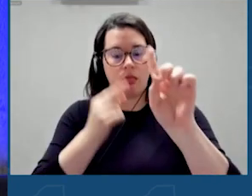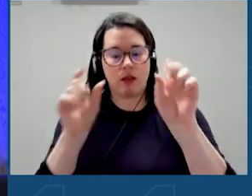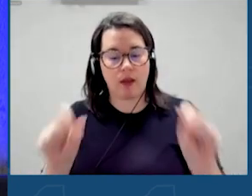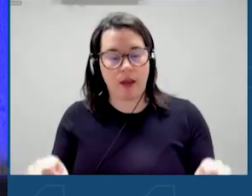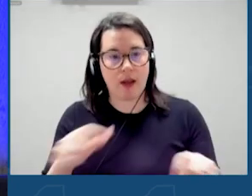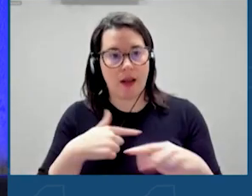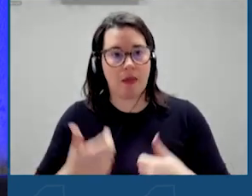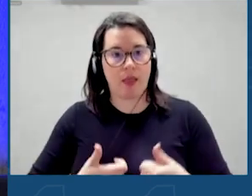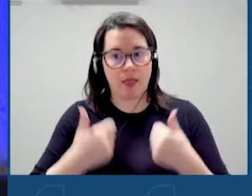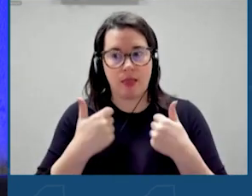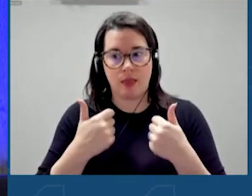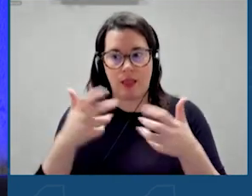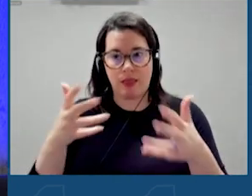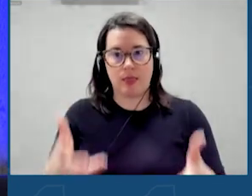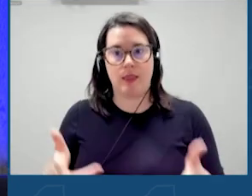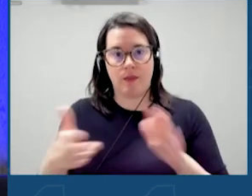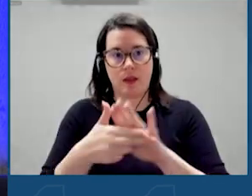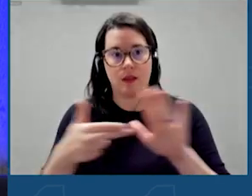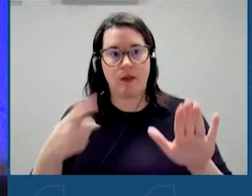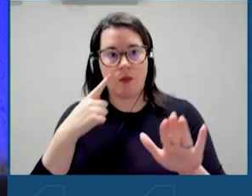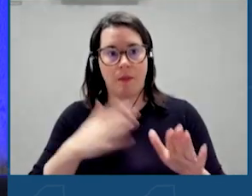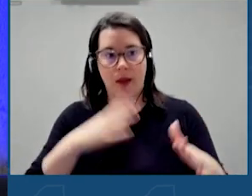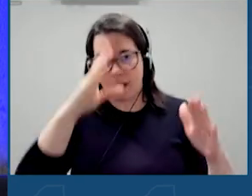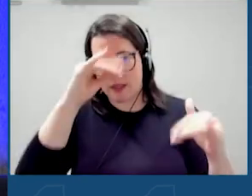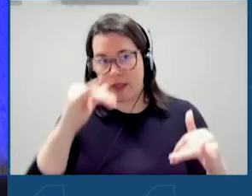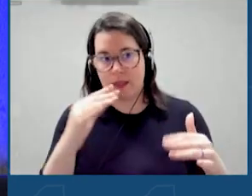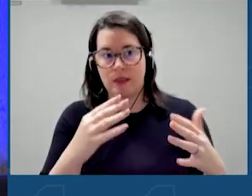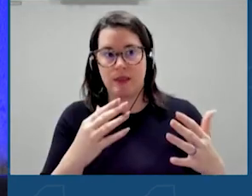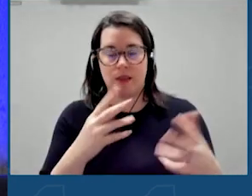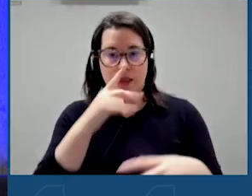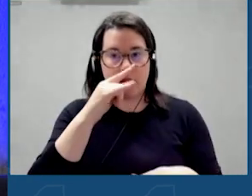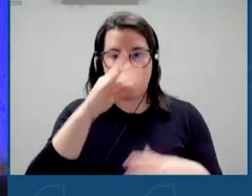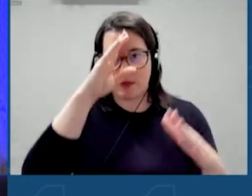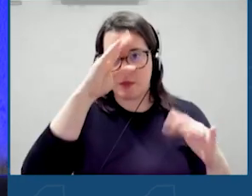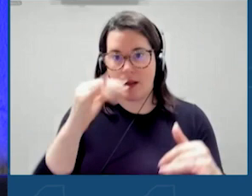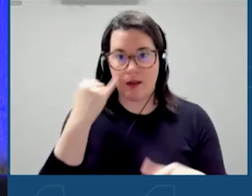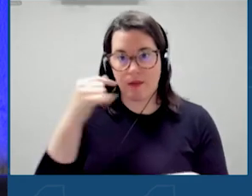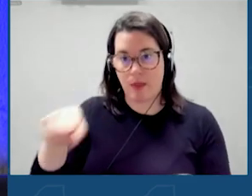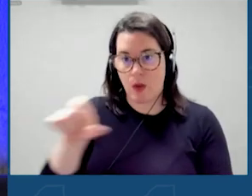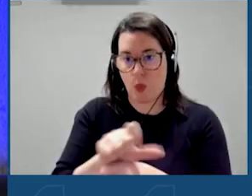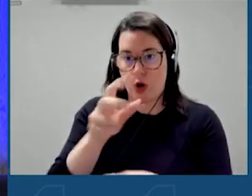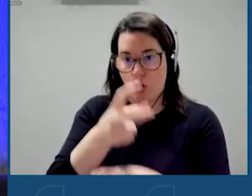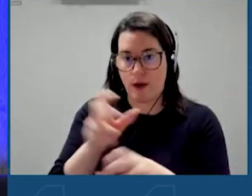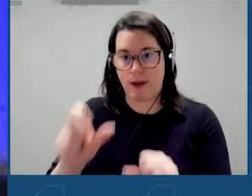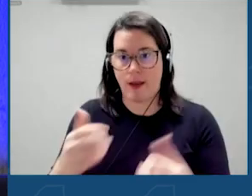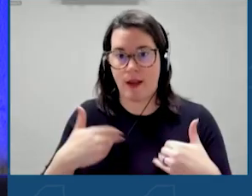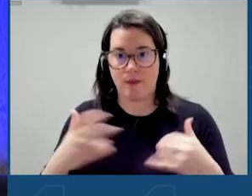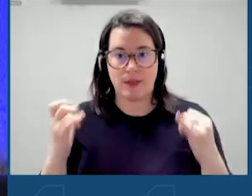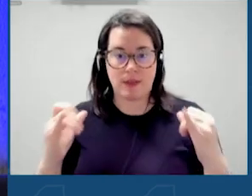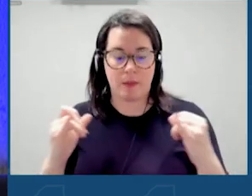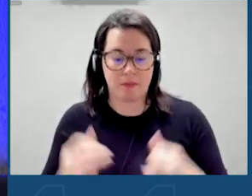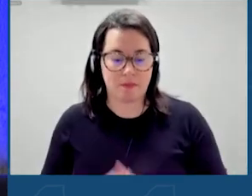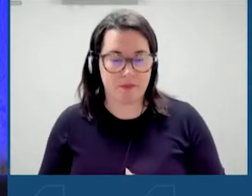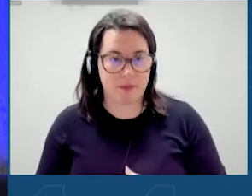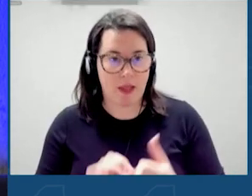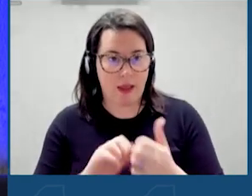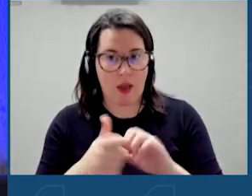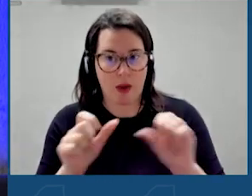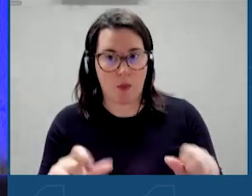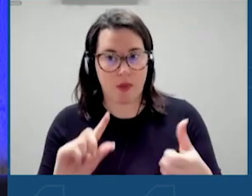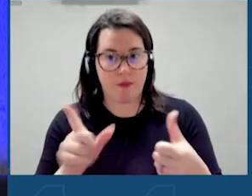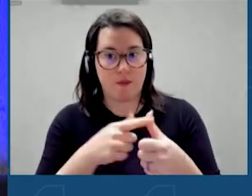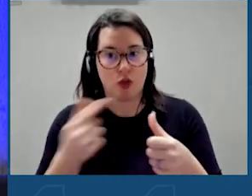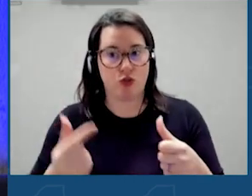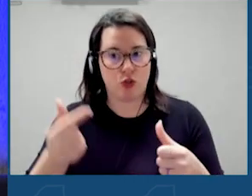leaving a legacy for my kids, and the expectations, if they work hard, they can have the same. And how can we be the first